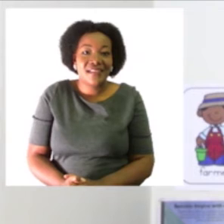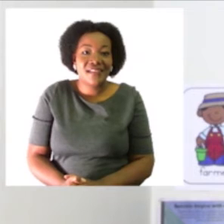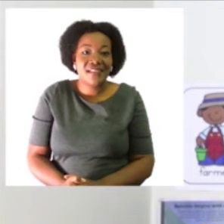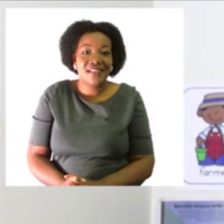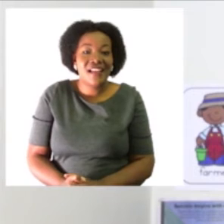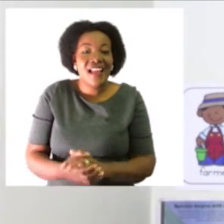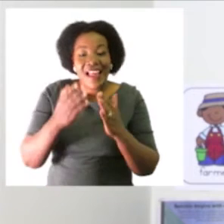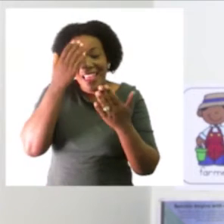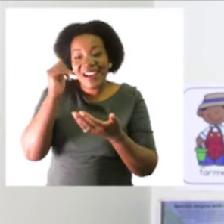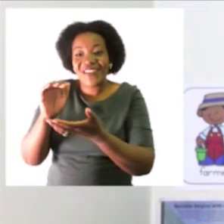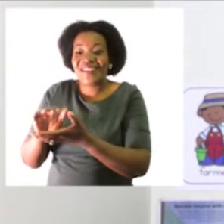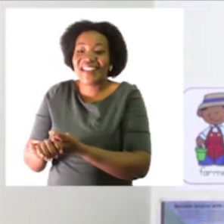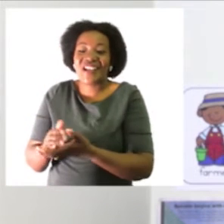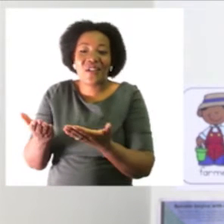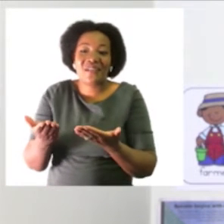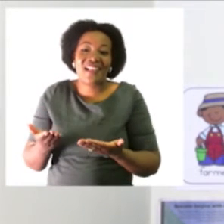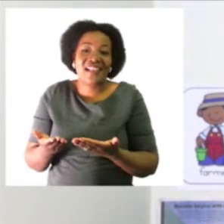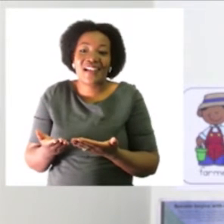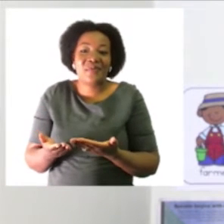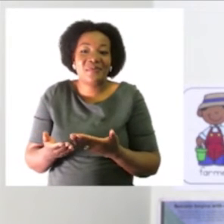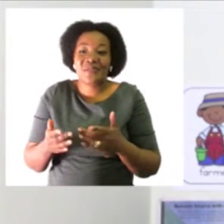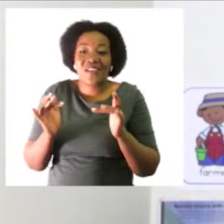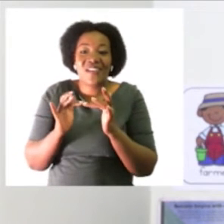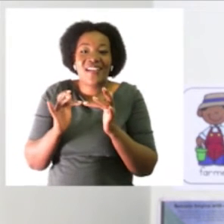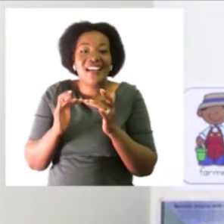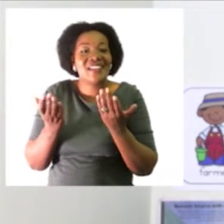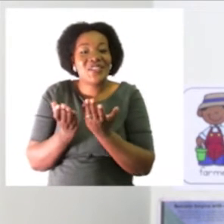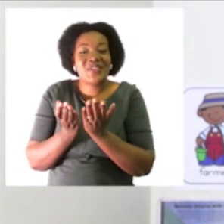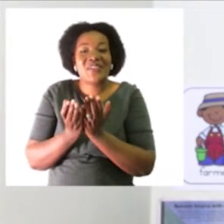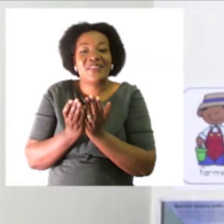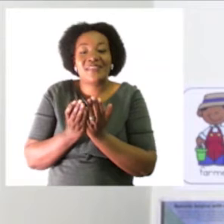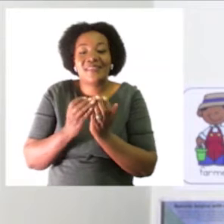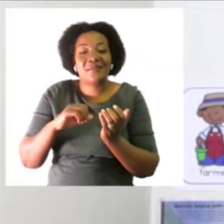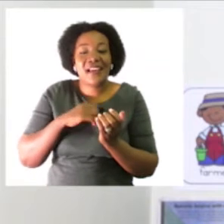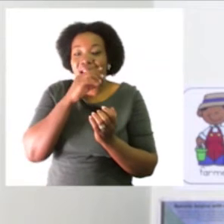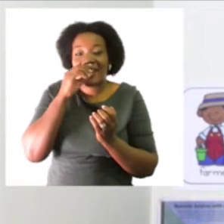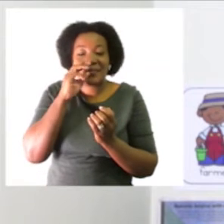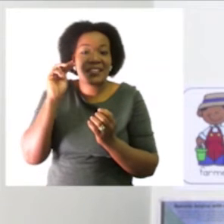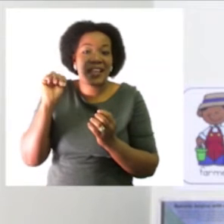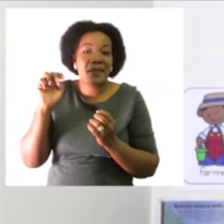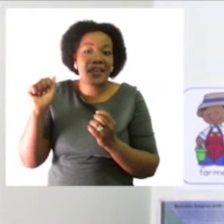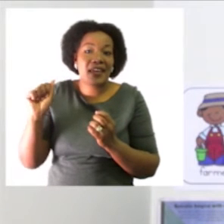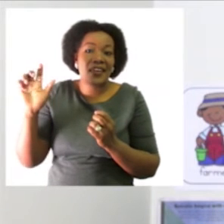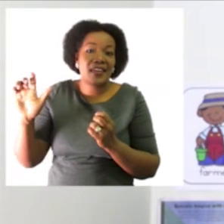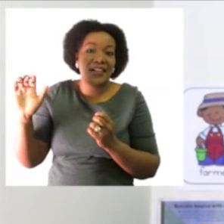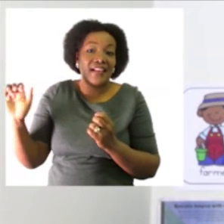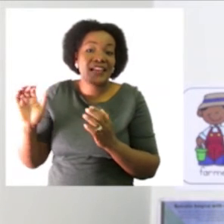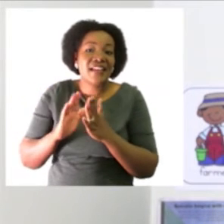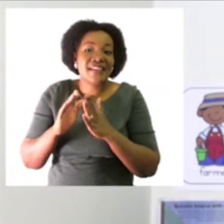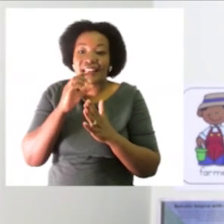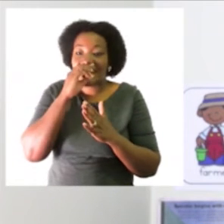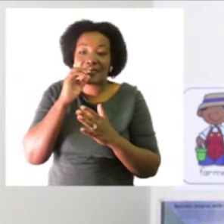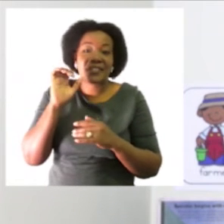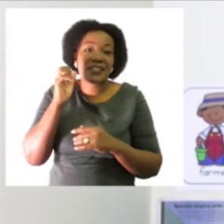Well, hello friends, welcome to My Zone Online School. My name is Miss Isolda Guriras,